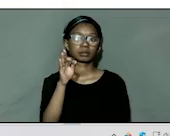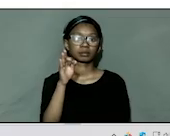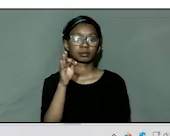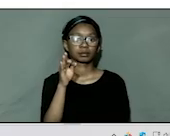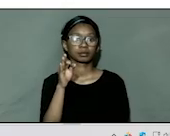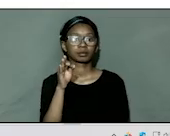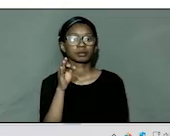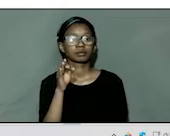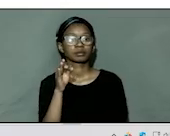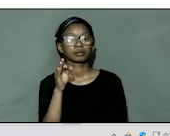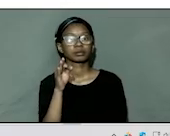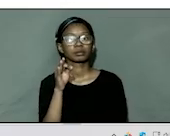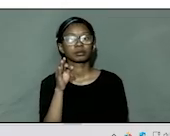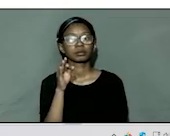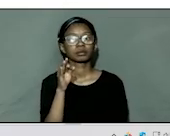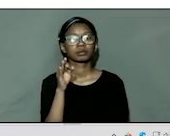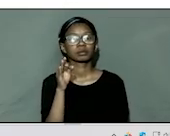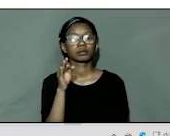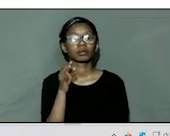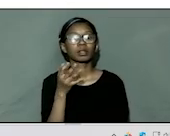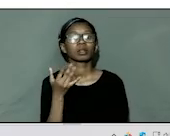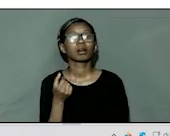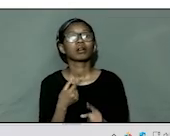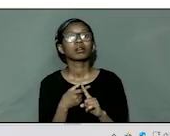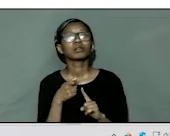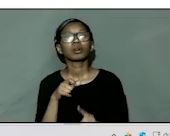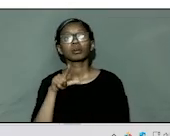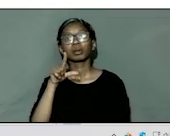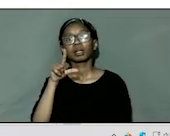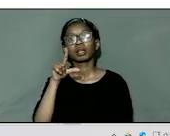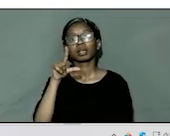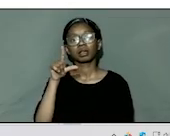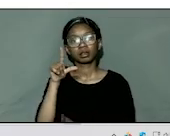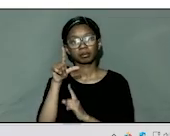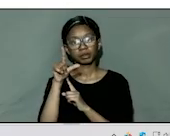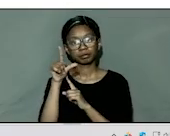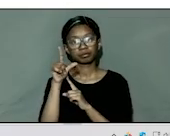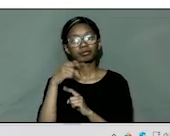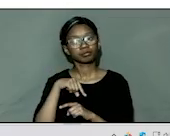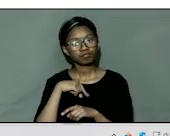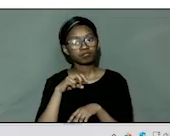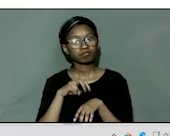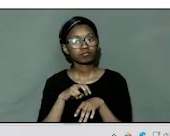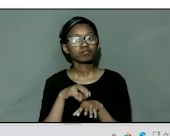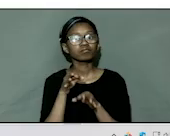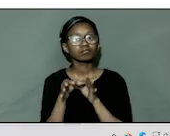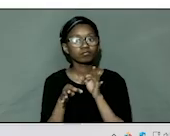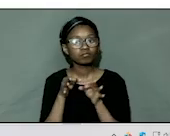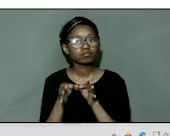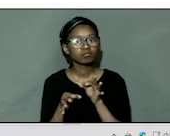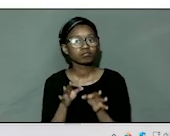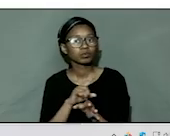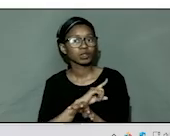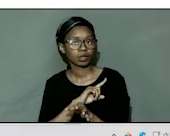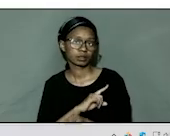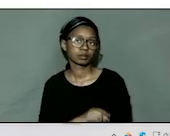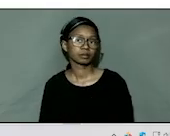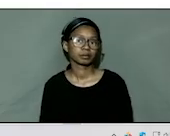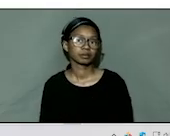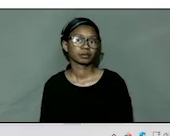Now, according to Lamarck, we must explain why